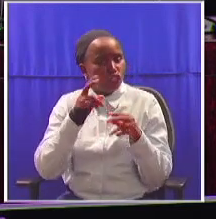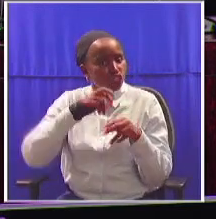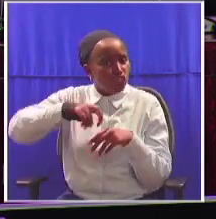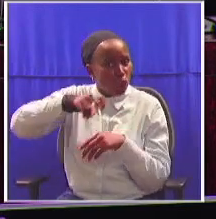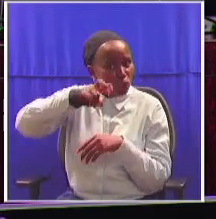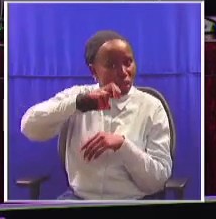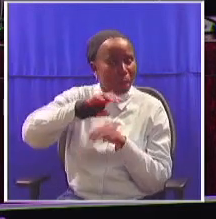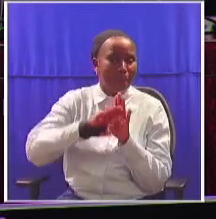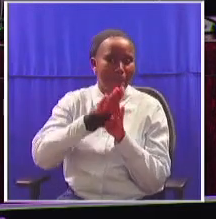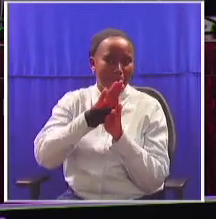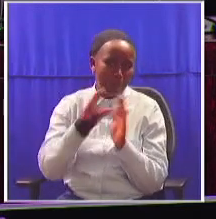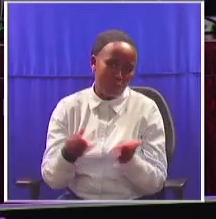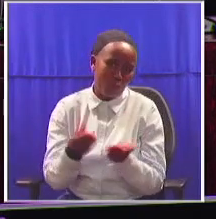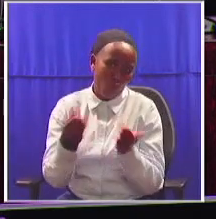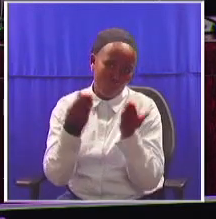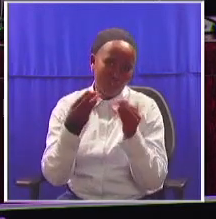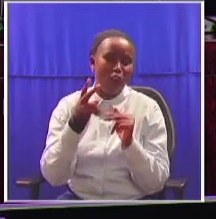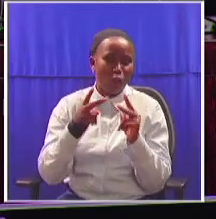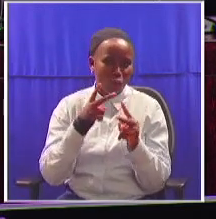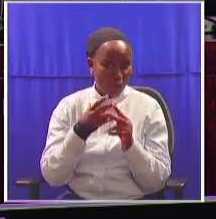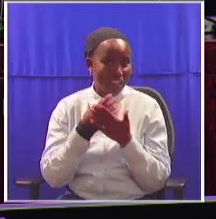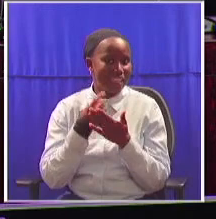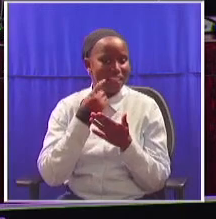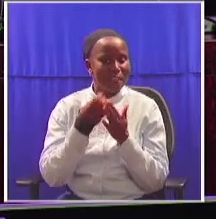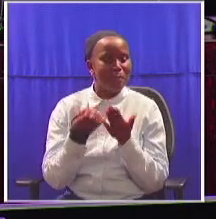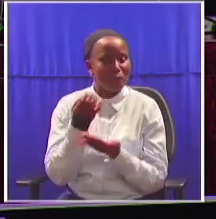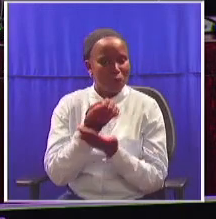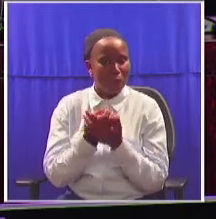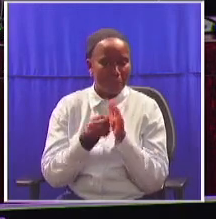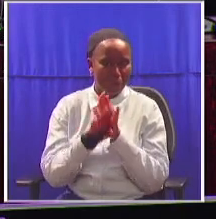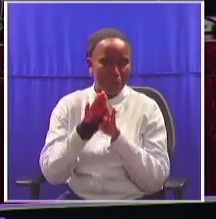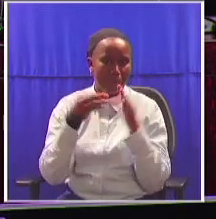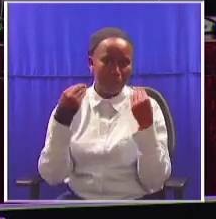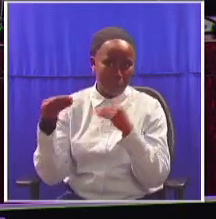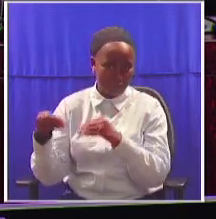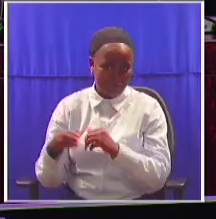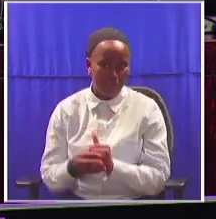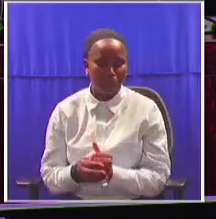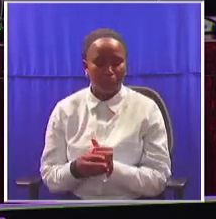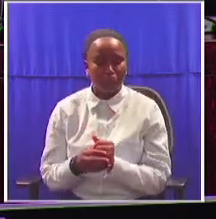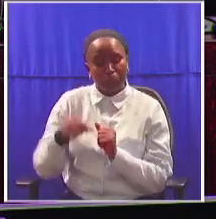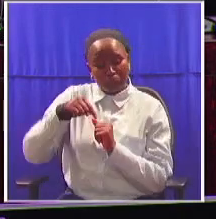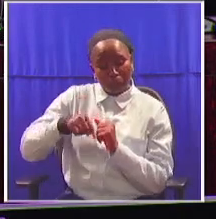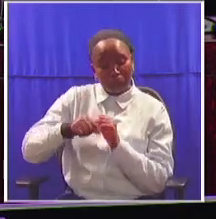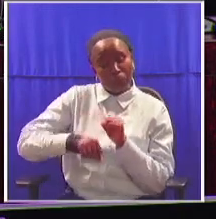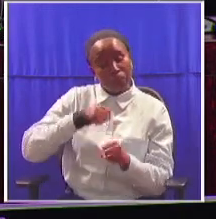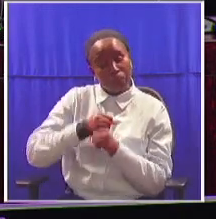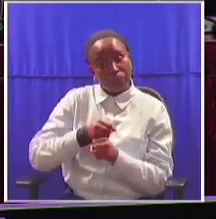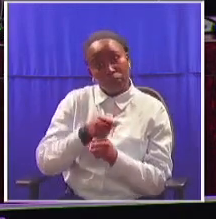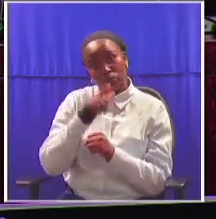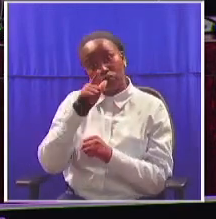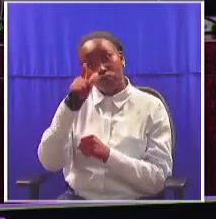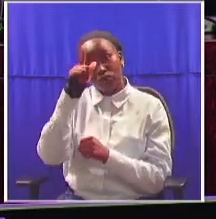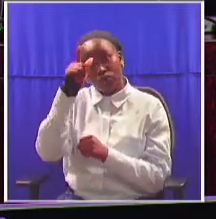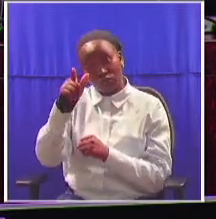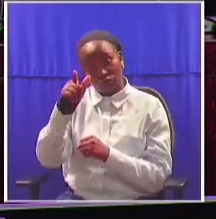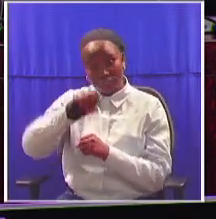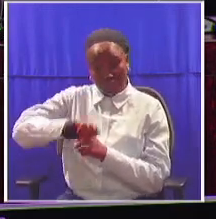identify markets for us. Later this year, South Africa will be hosting the BRICS